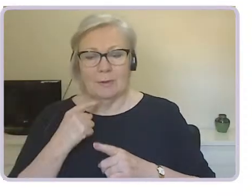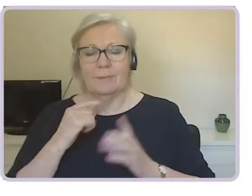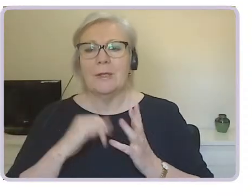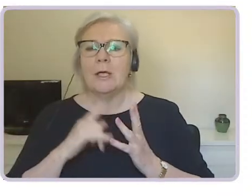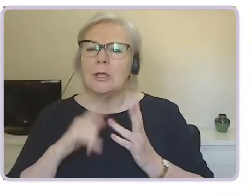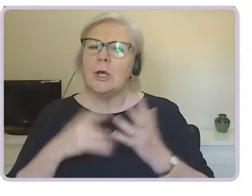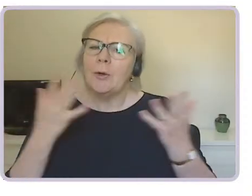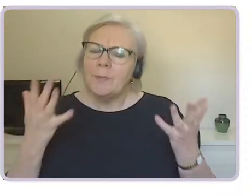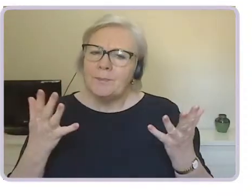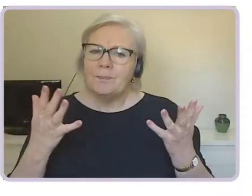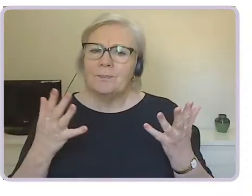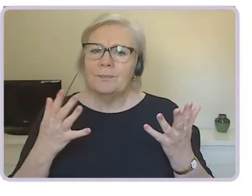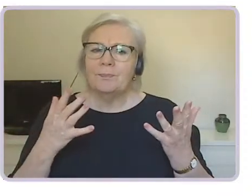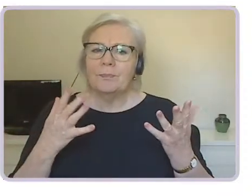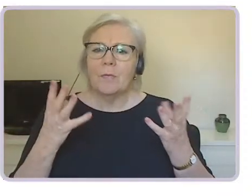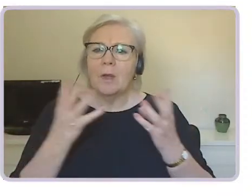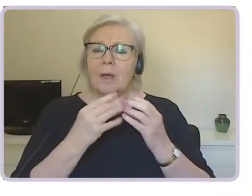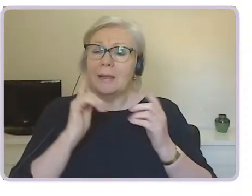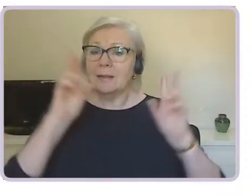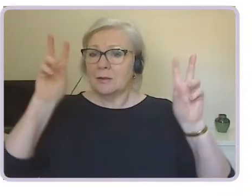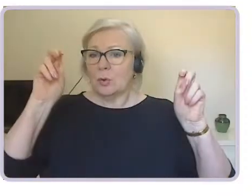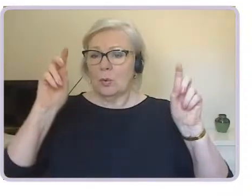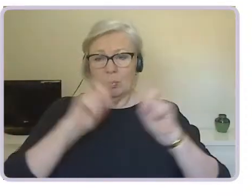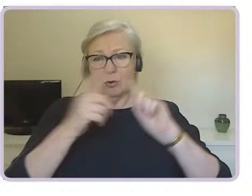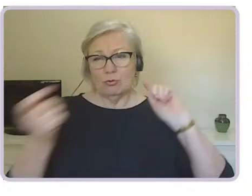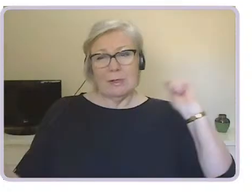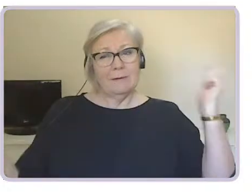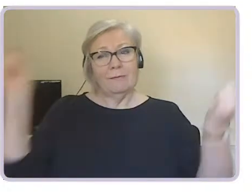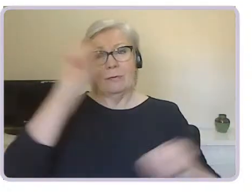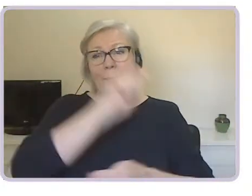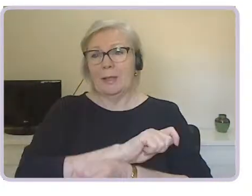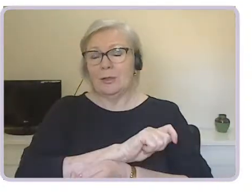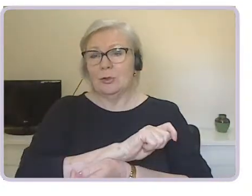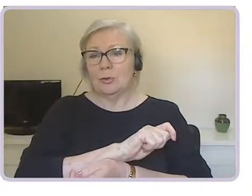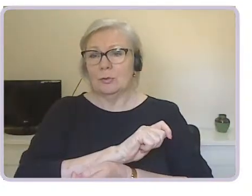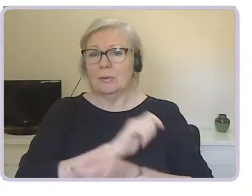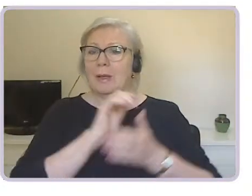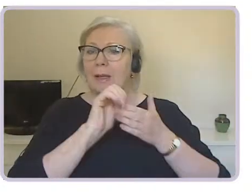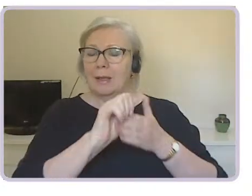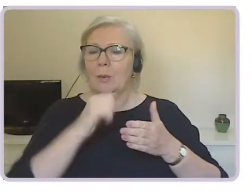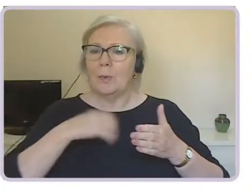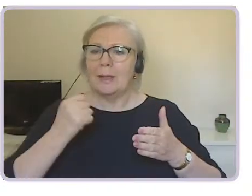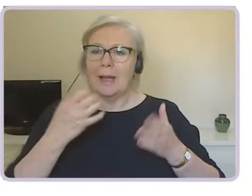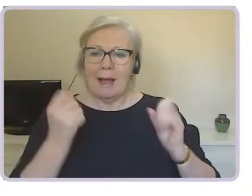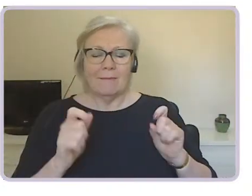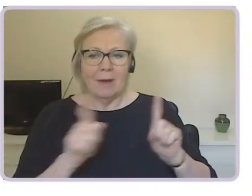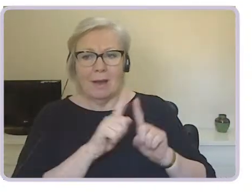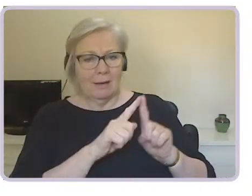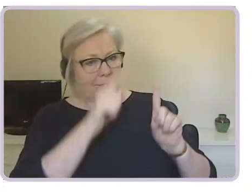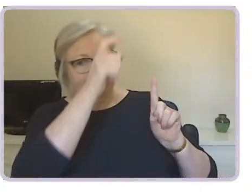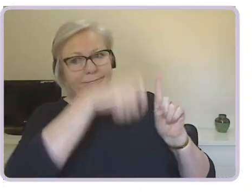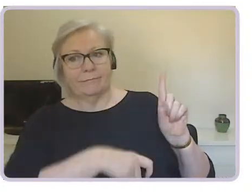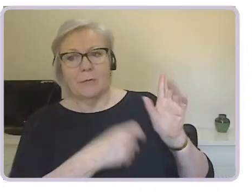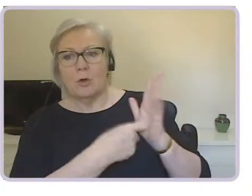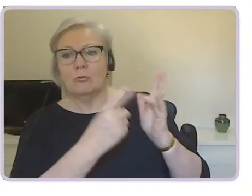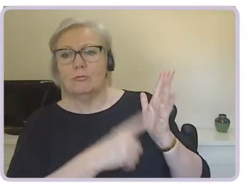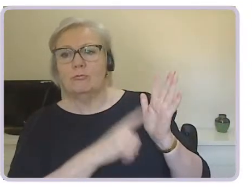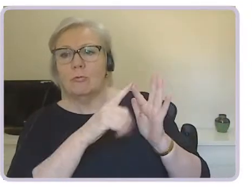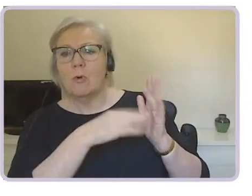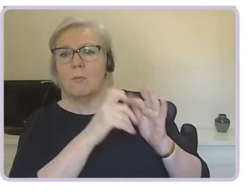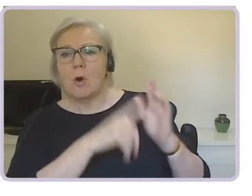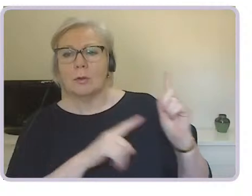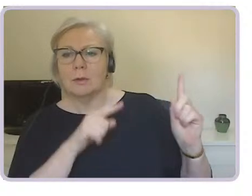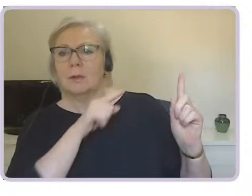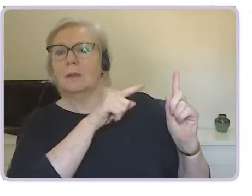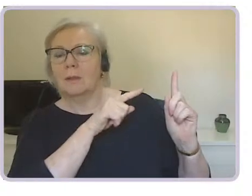to transformational leadership, where we need to champion and have role models and give some worked out examples of